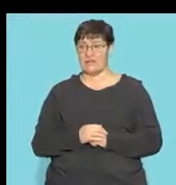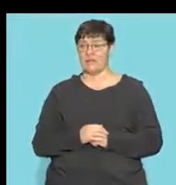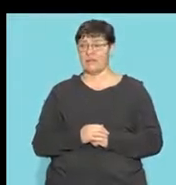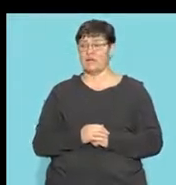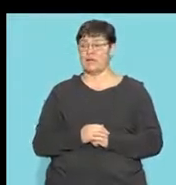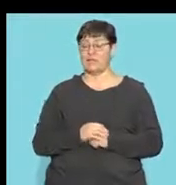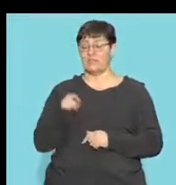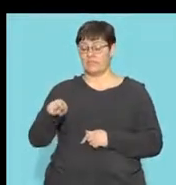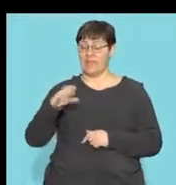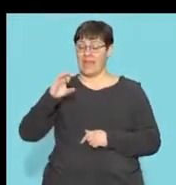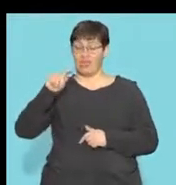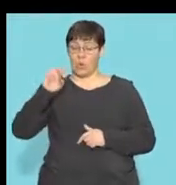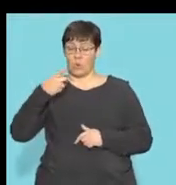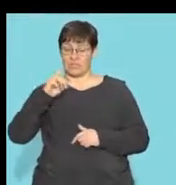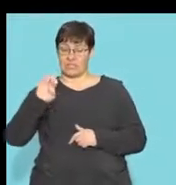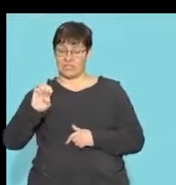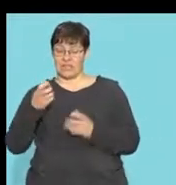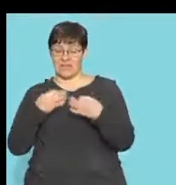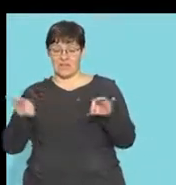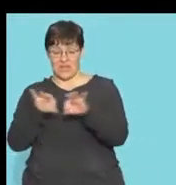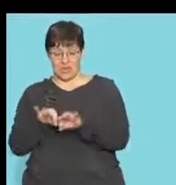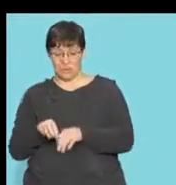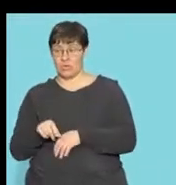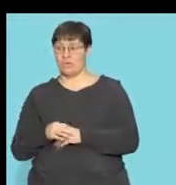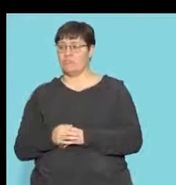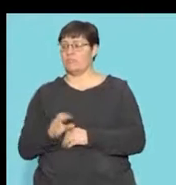1.36, where the cathode value